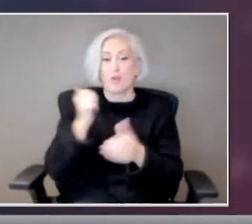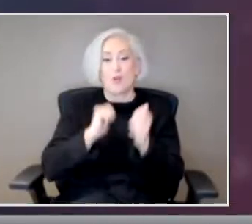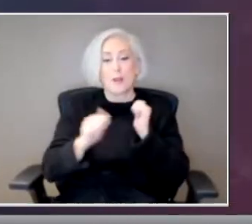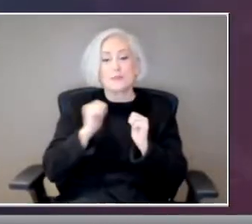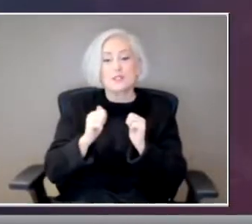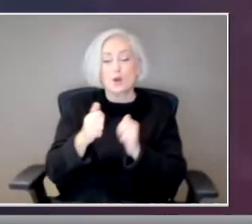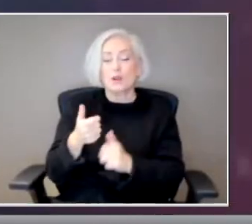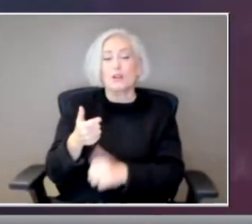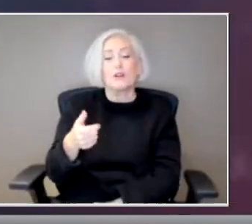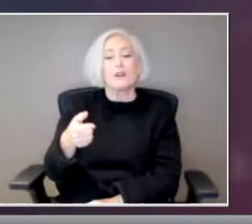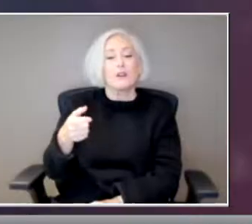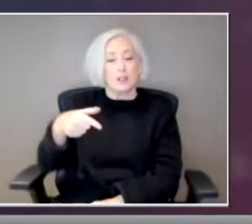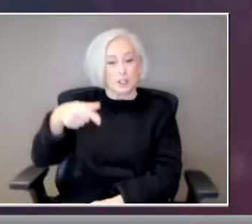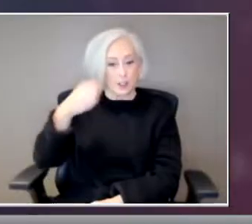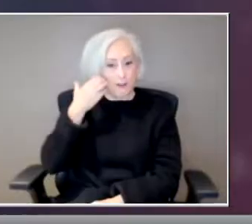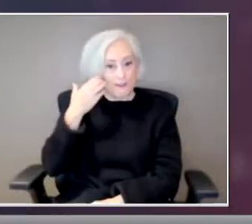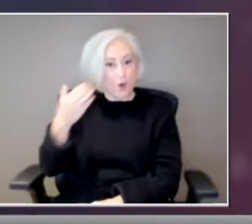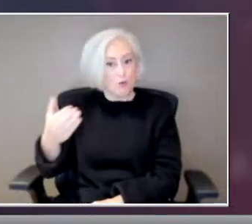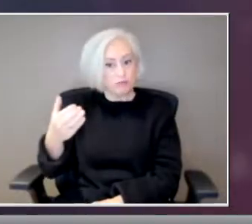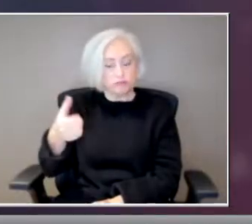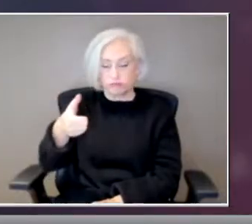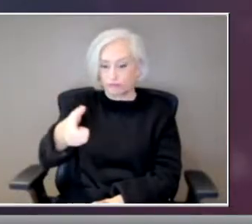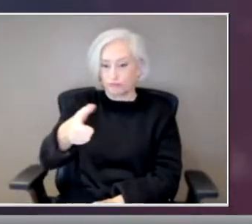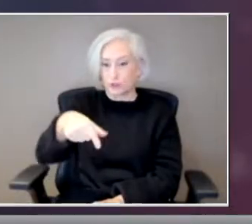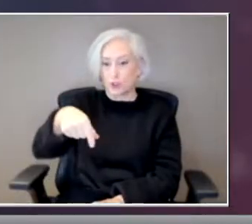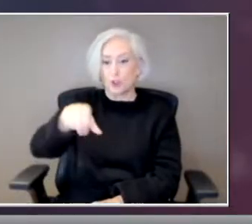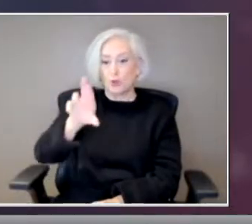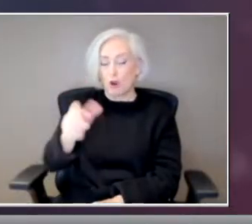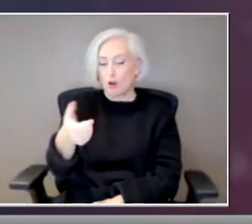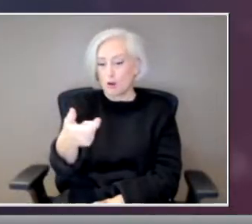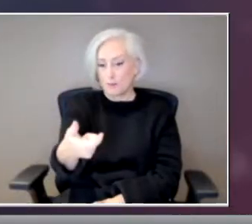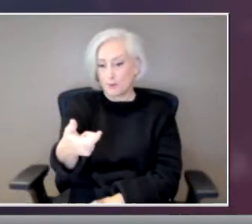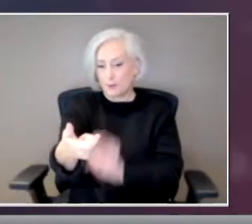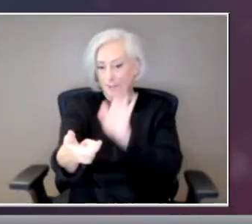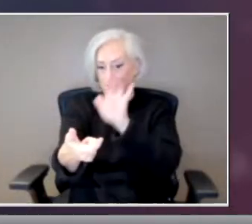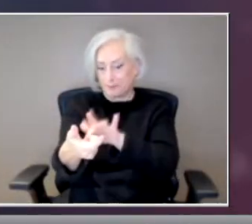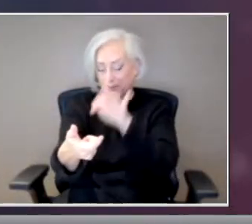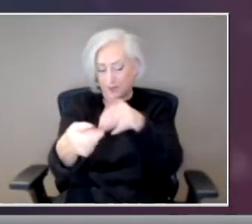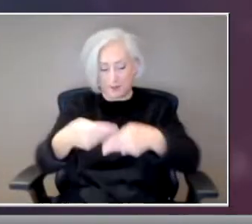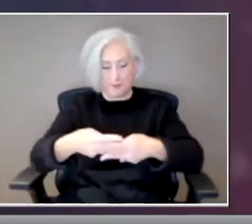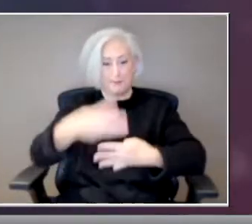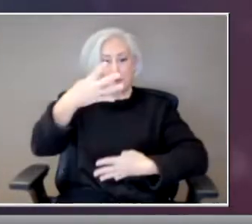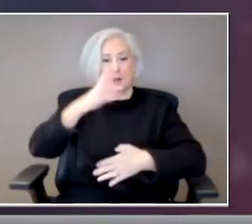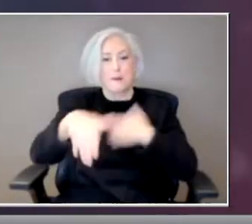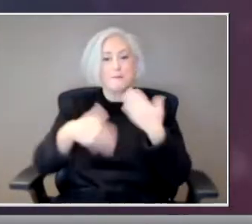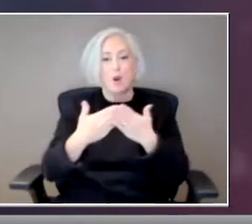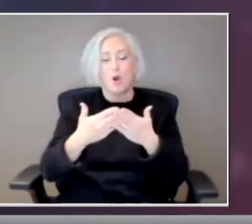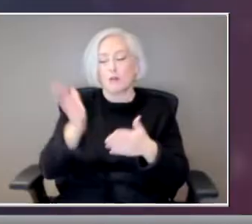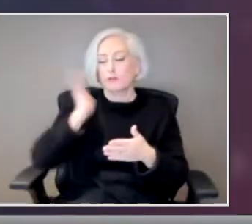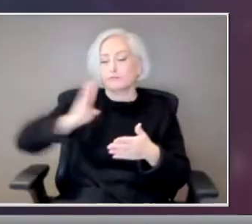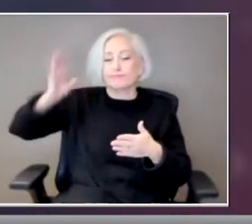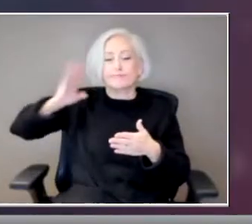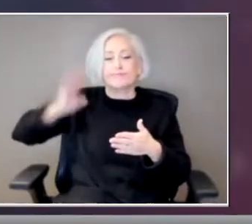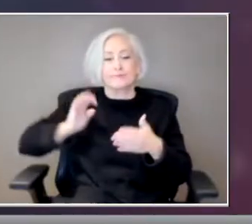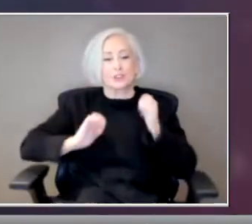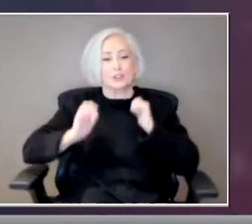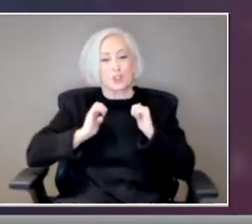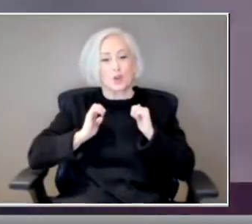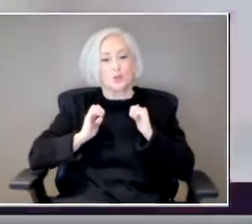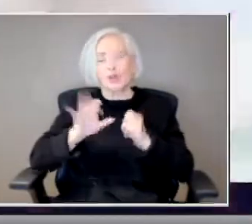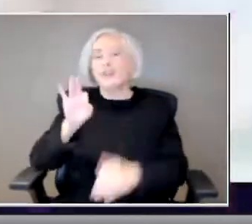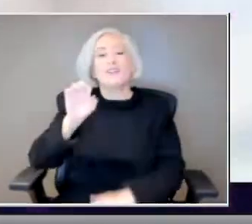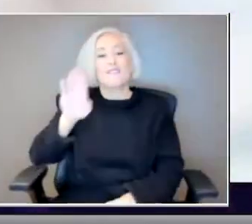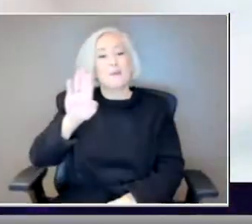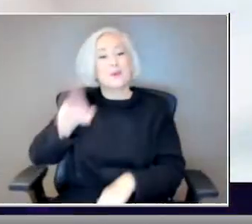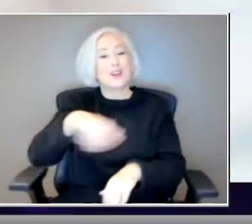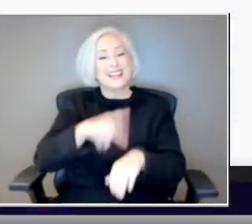on your screen right now. That will take you to a list of all our previous shows. Also, February is National Heart Month. How